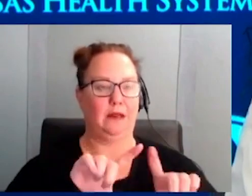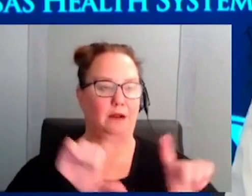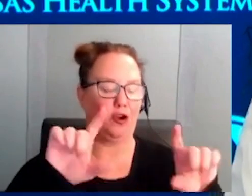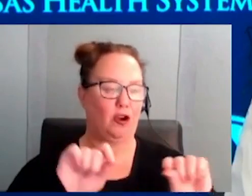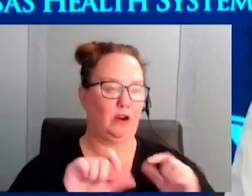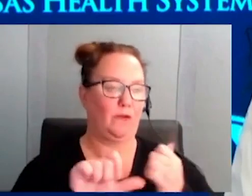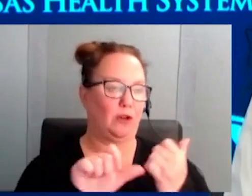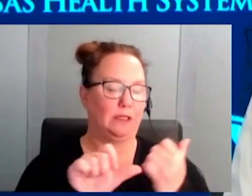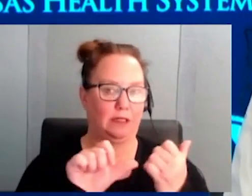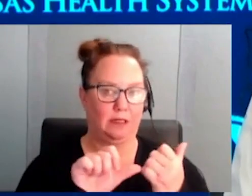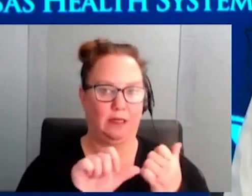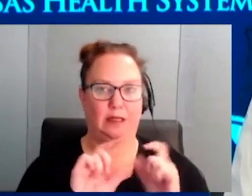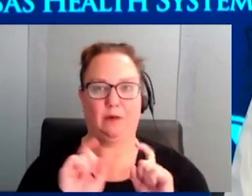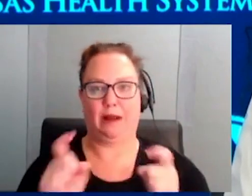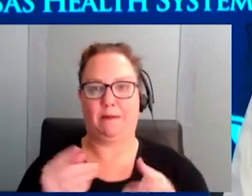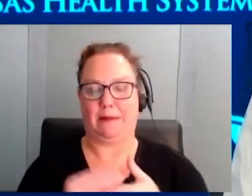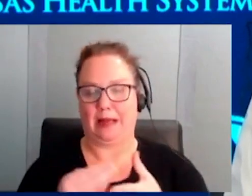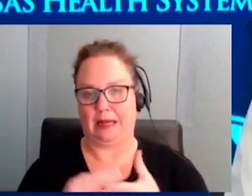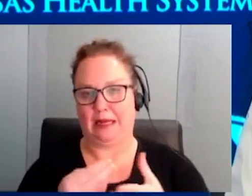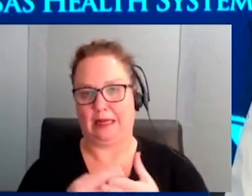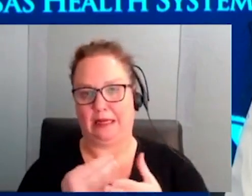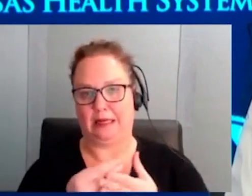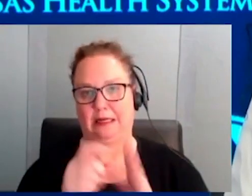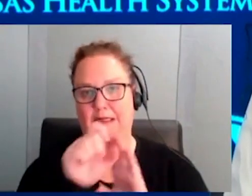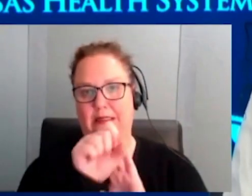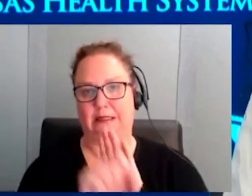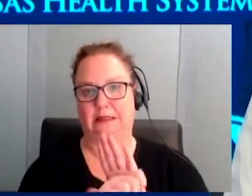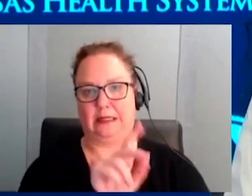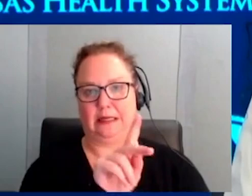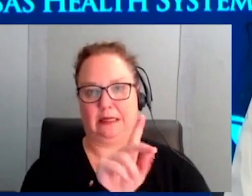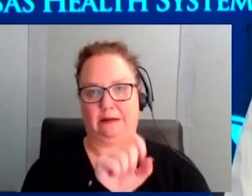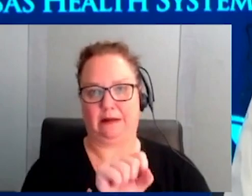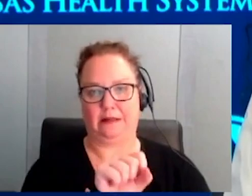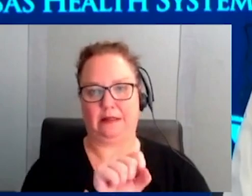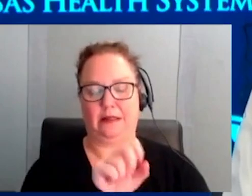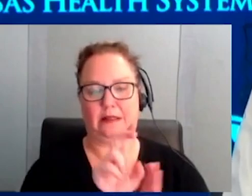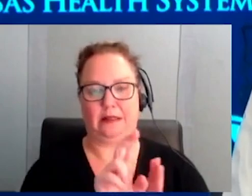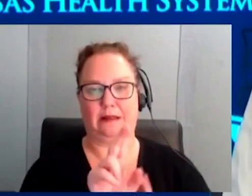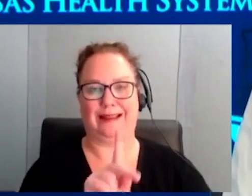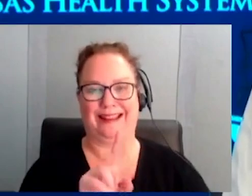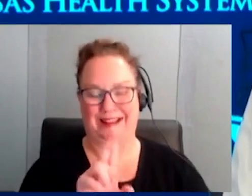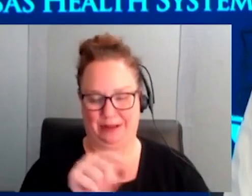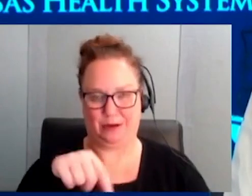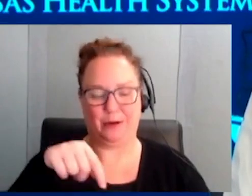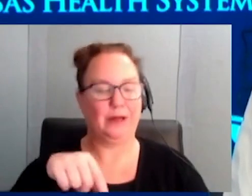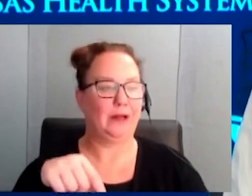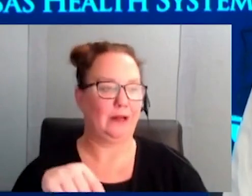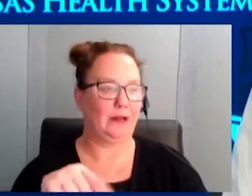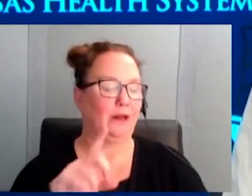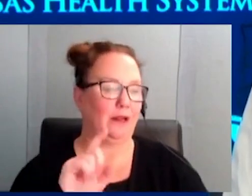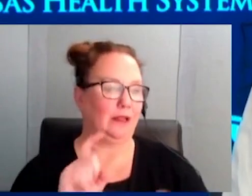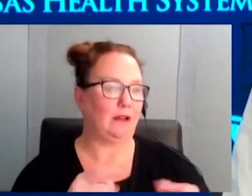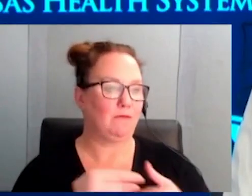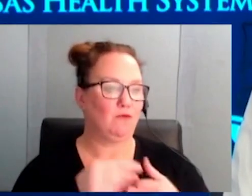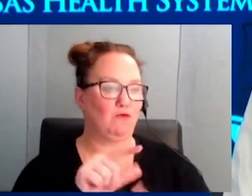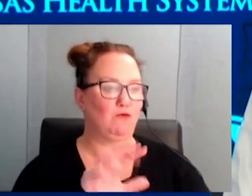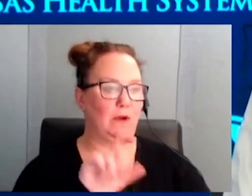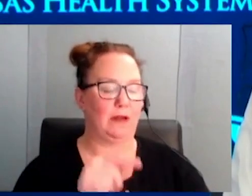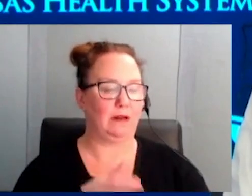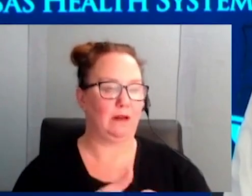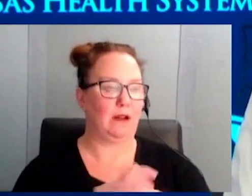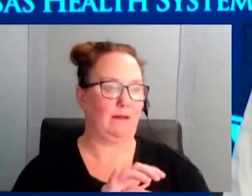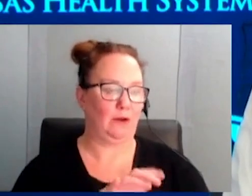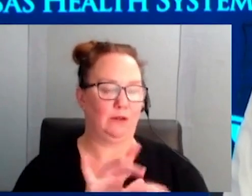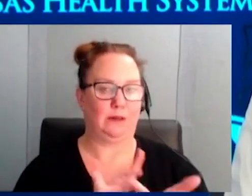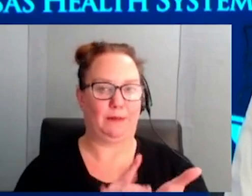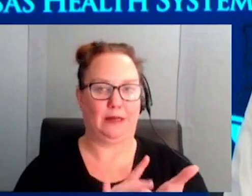have a grant through the state of Kansas here at University of Kansas Health System, and that grant also covers Sublocade for